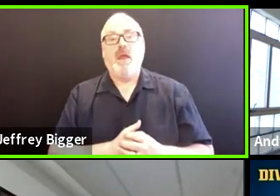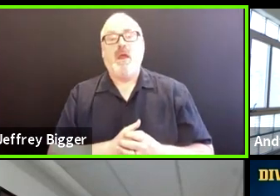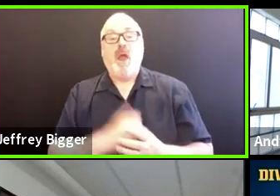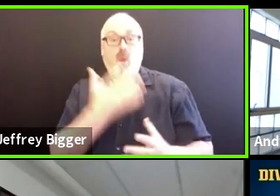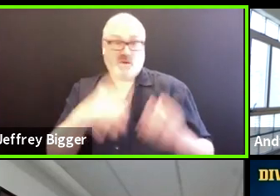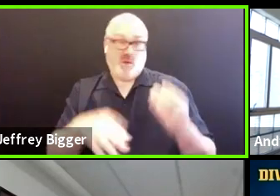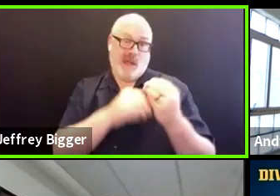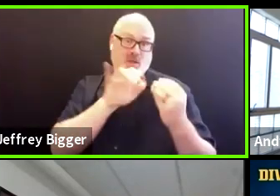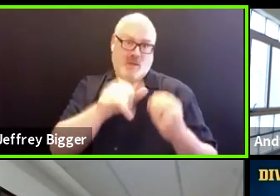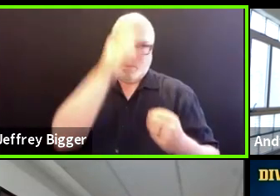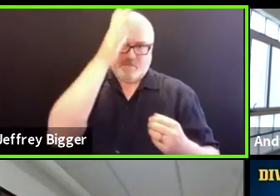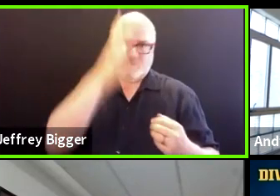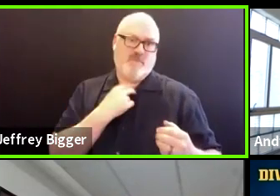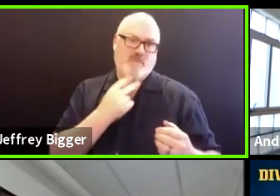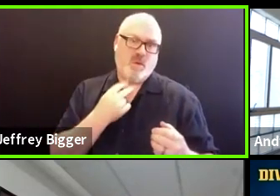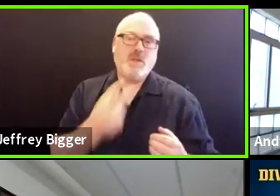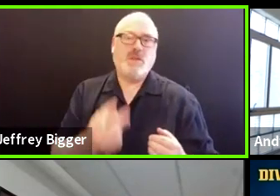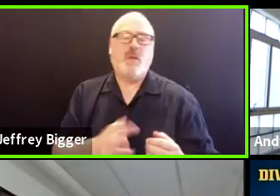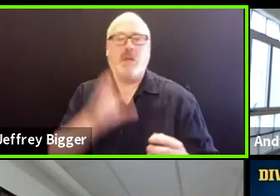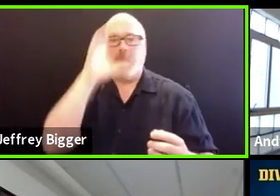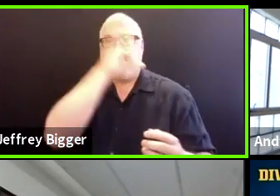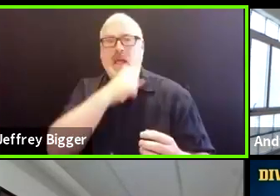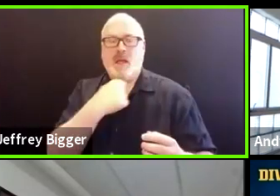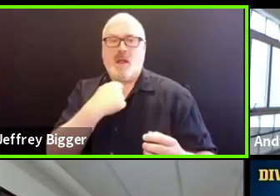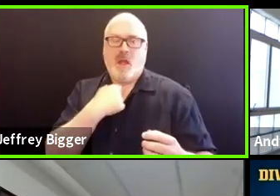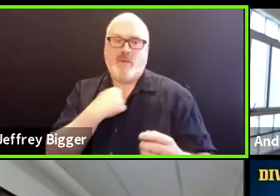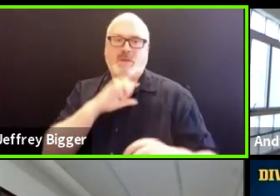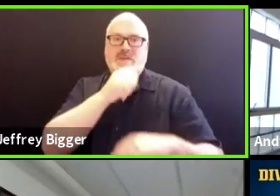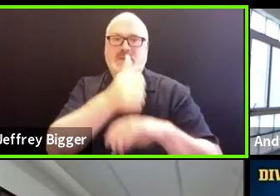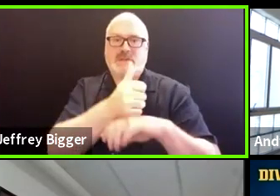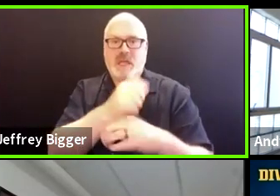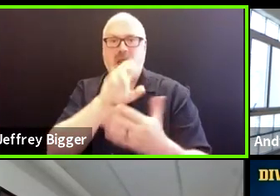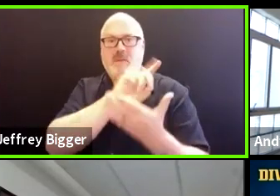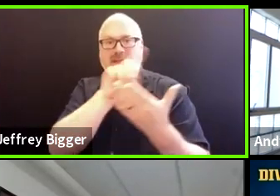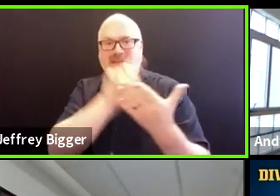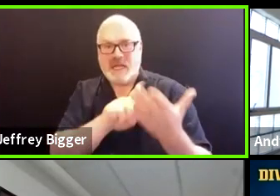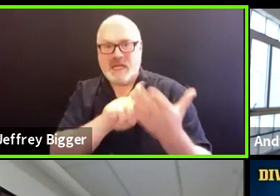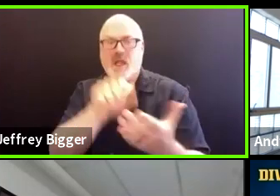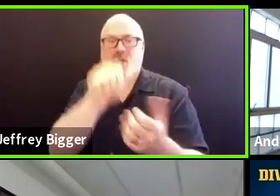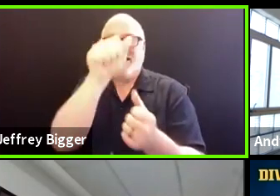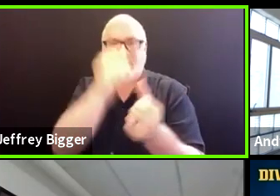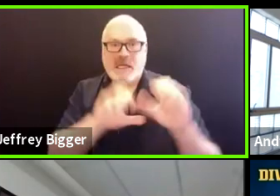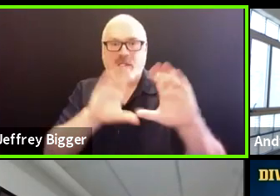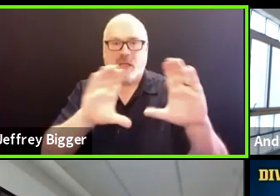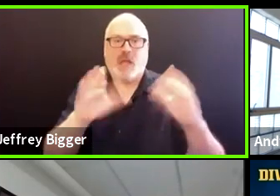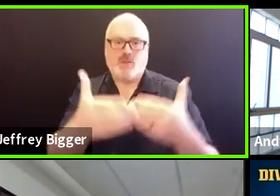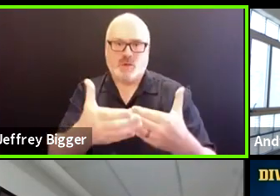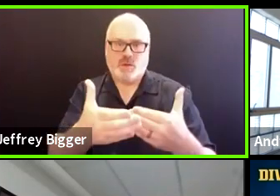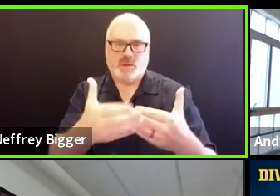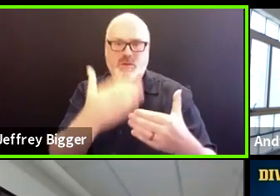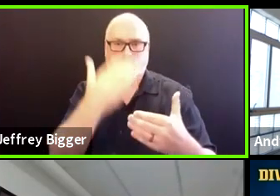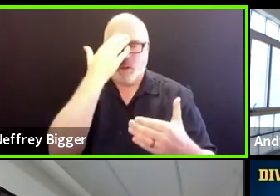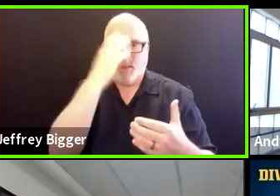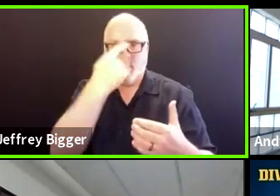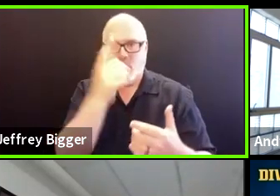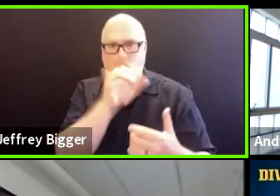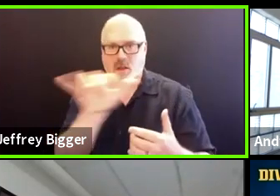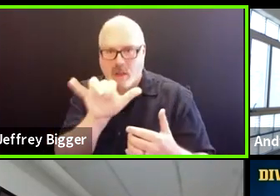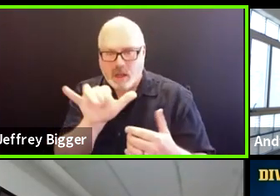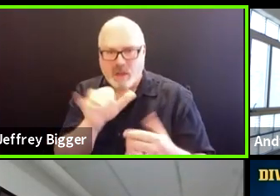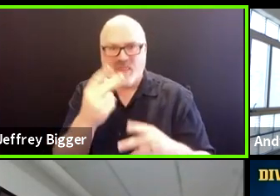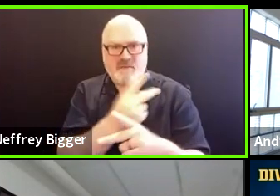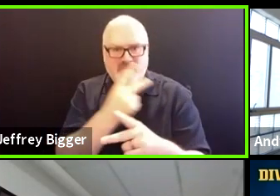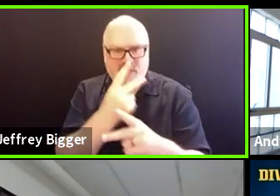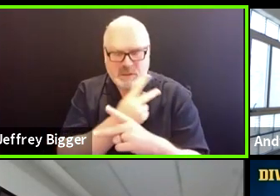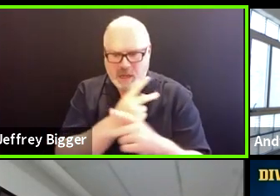mean, you can imagine we've had to create diagrams of every single one of our classrooms. We have hundreds of classrooms, and then figure out logistically how